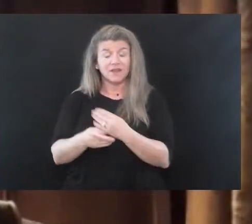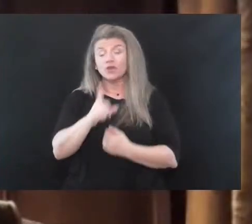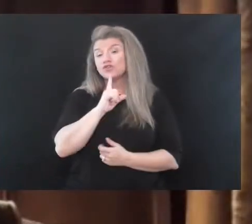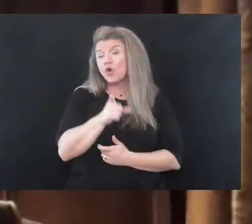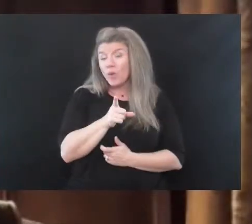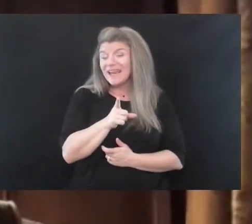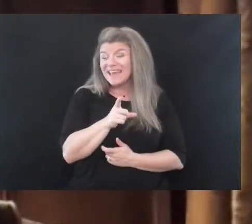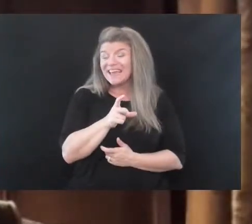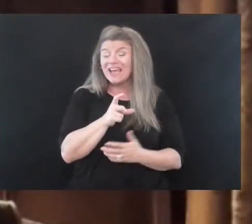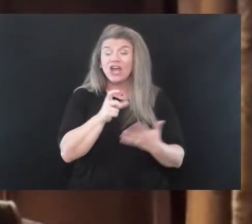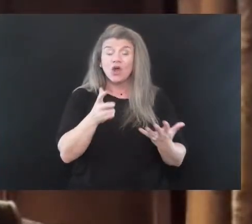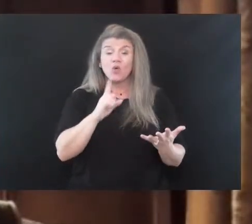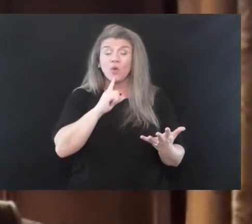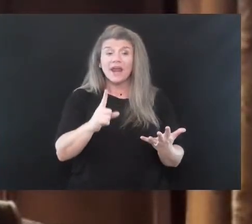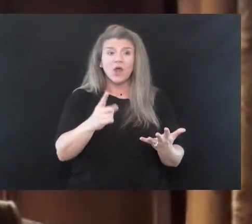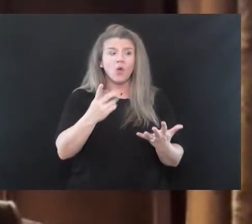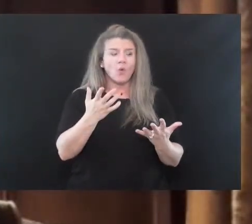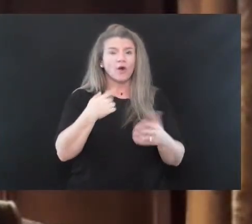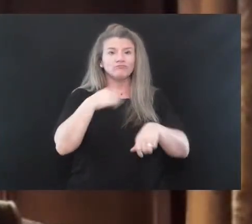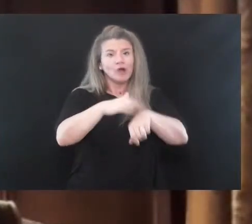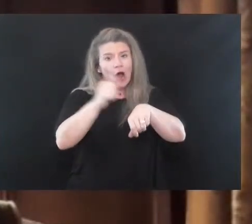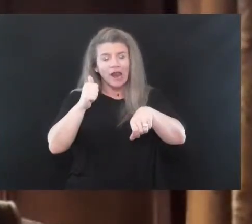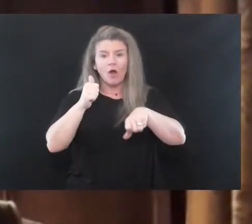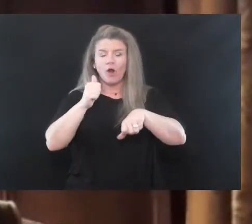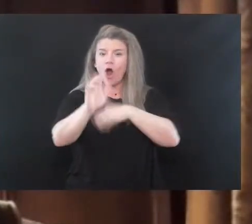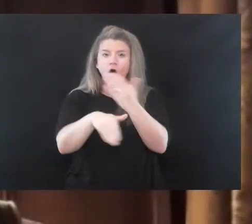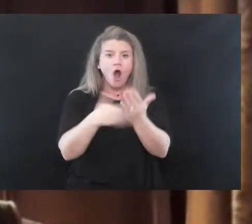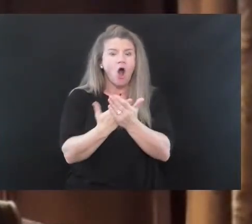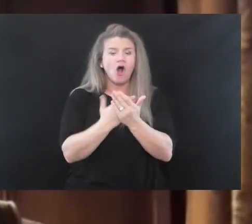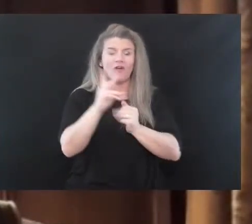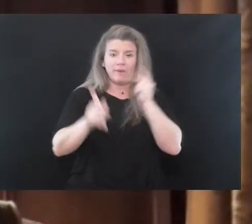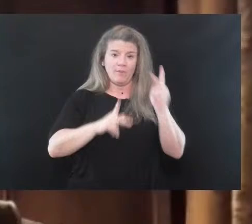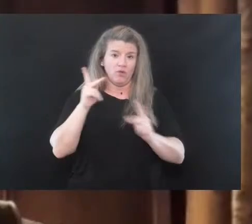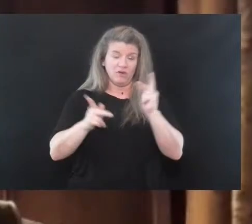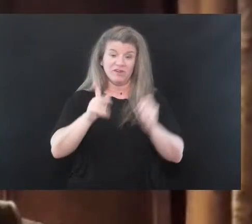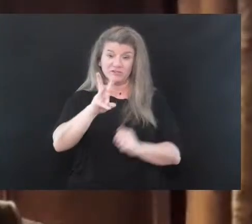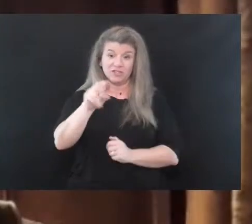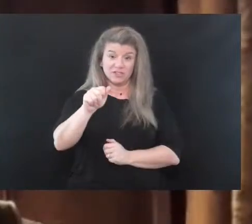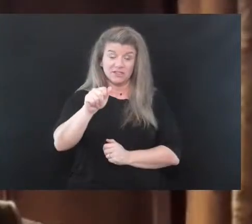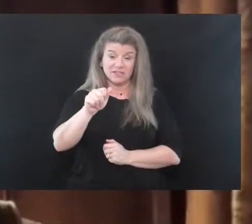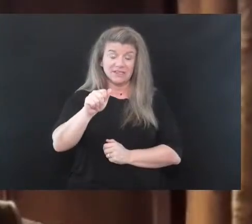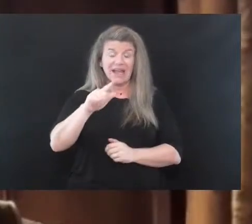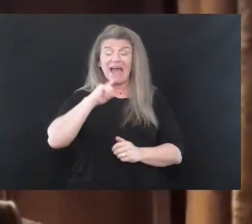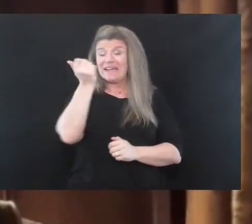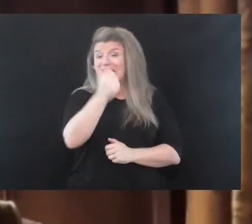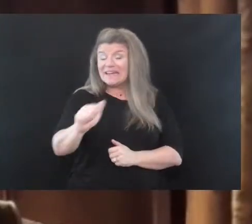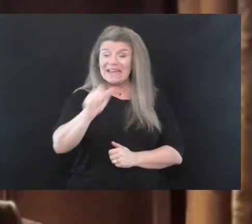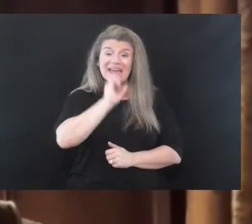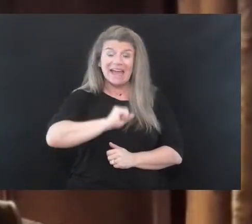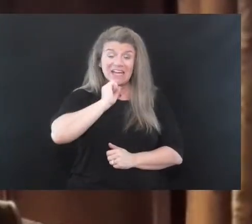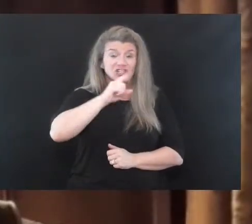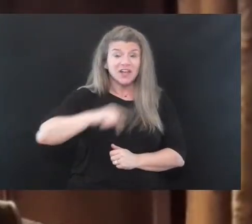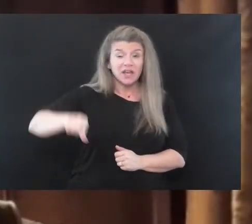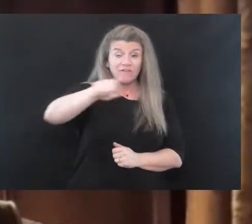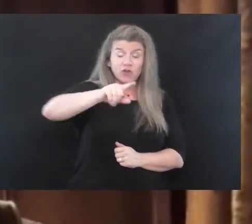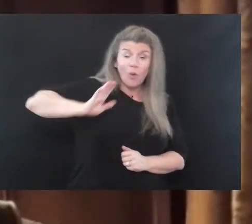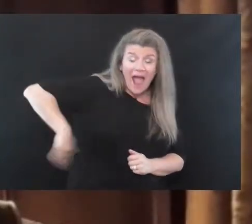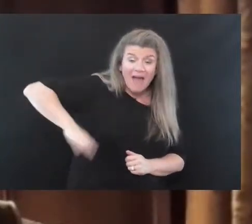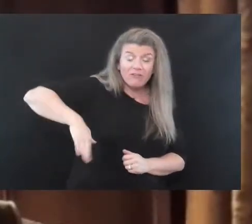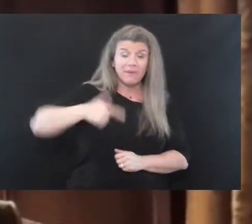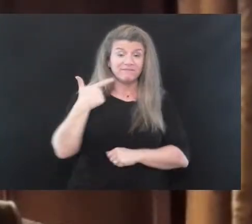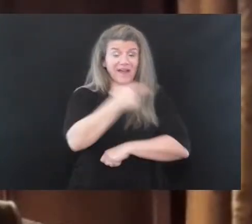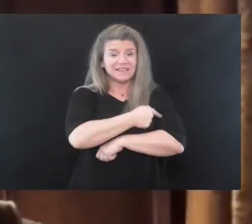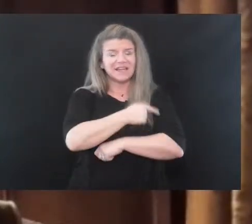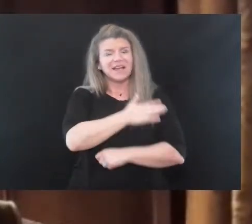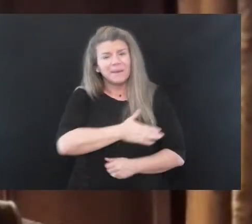really are both calling upon all of our residents at all ages who have not been vaccinated